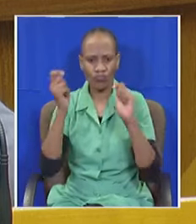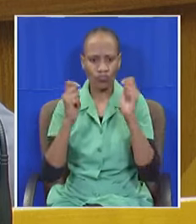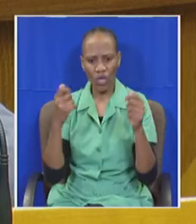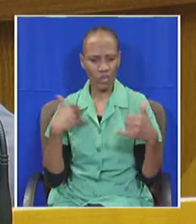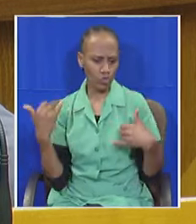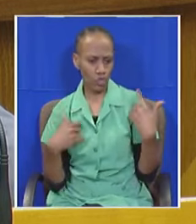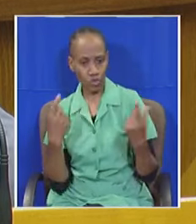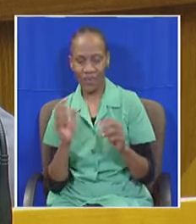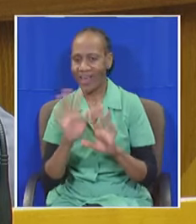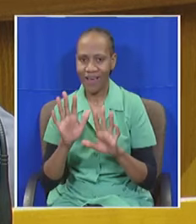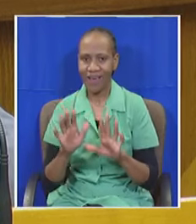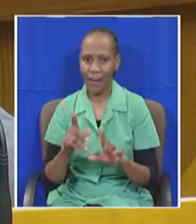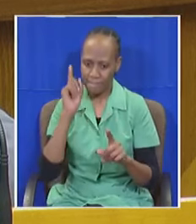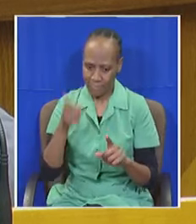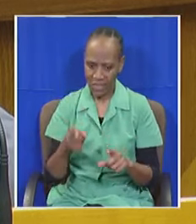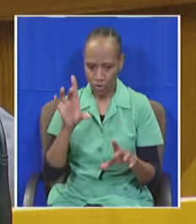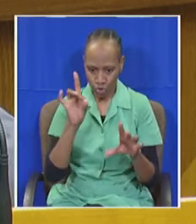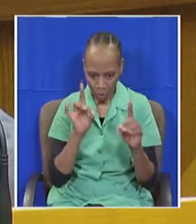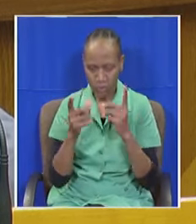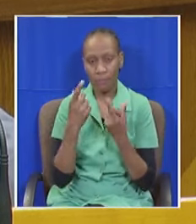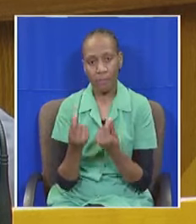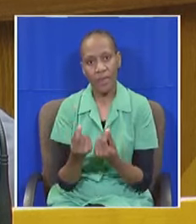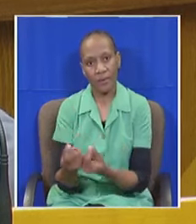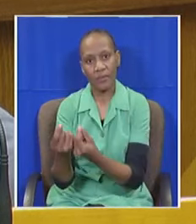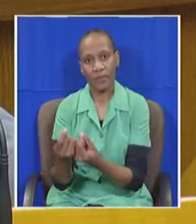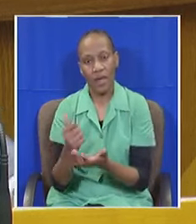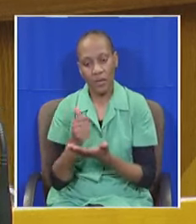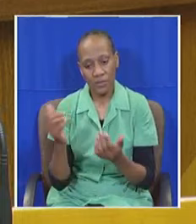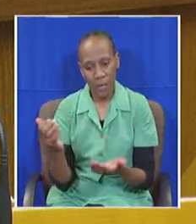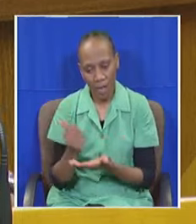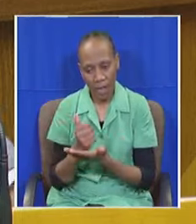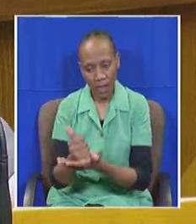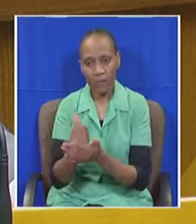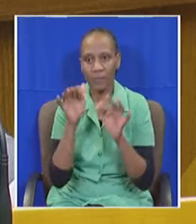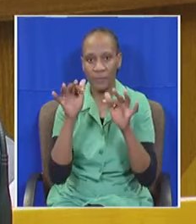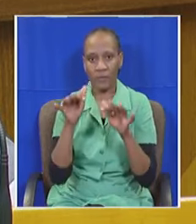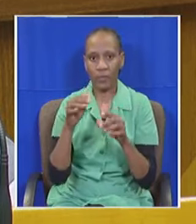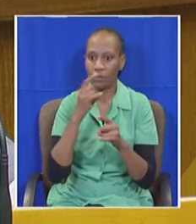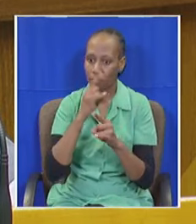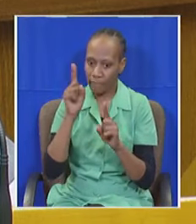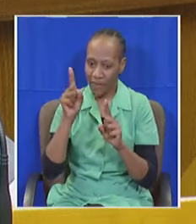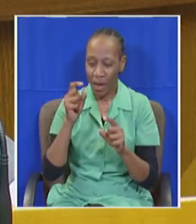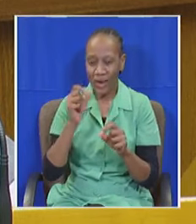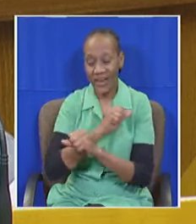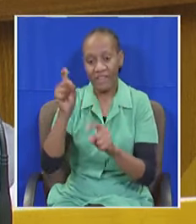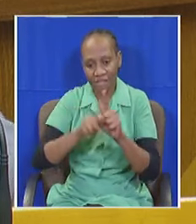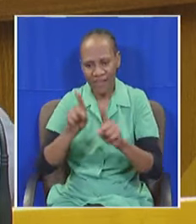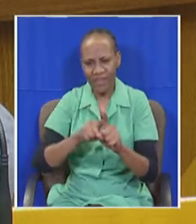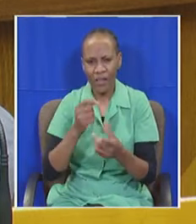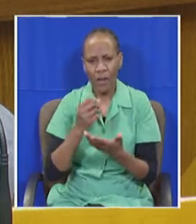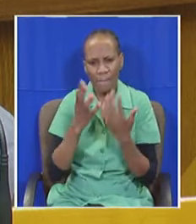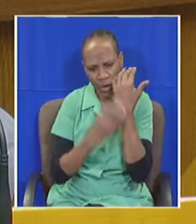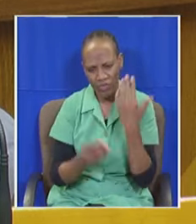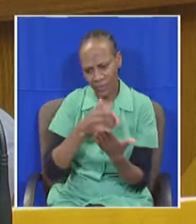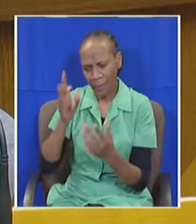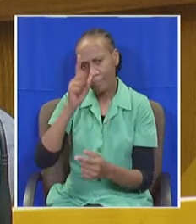be about making the choices required to save an entire generation who have been set up to fail and never make it out of poverty.